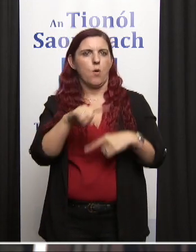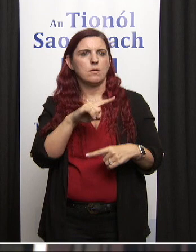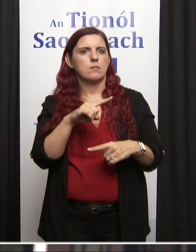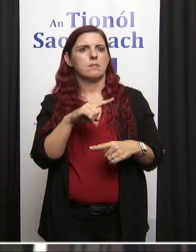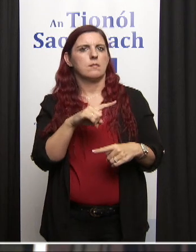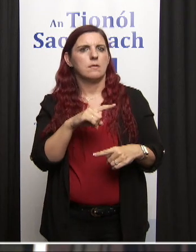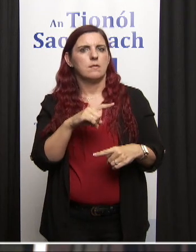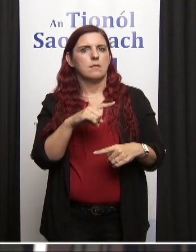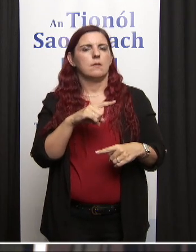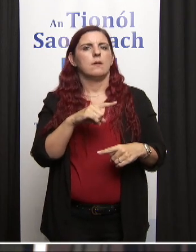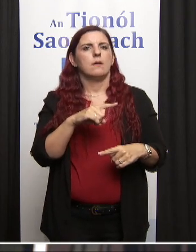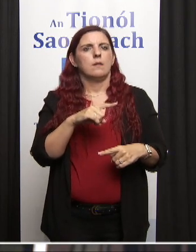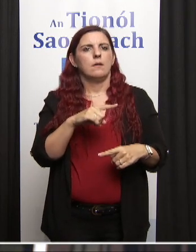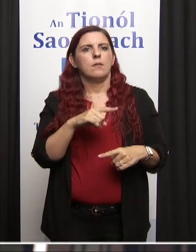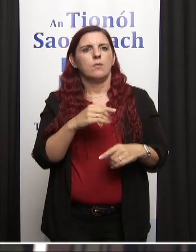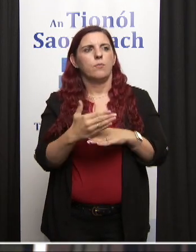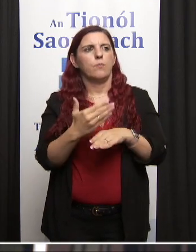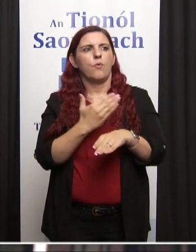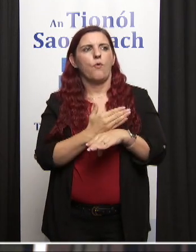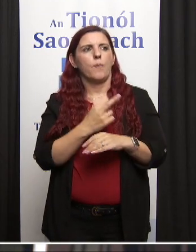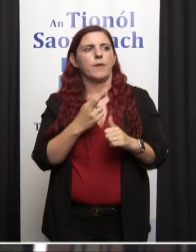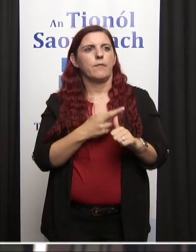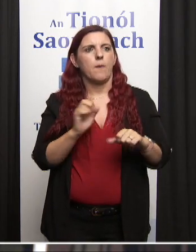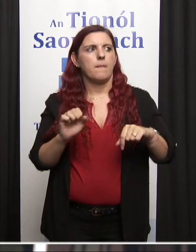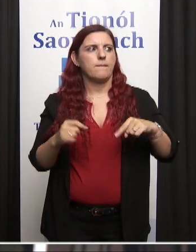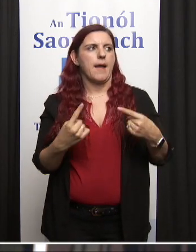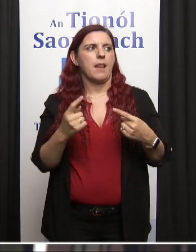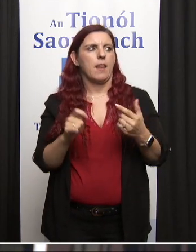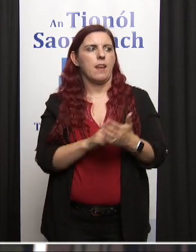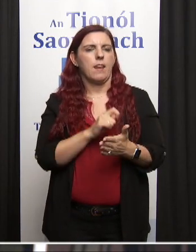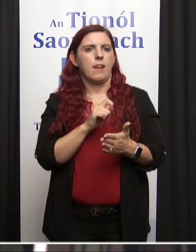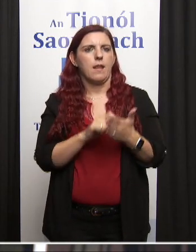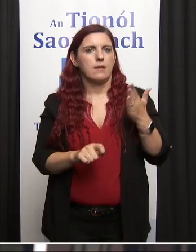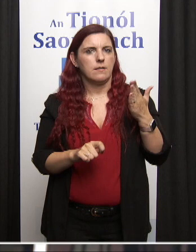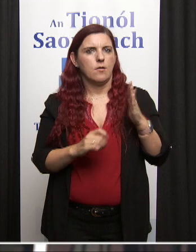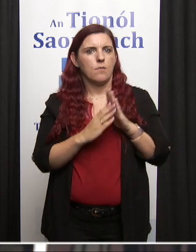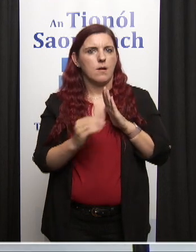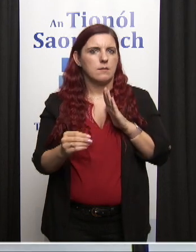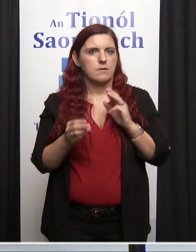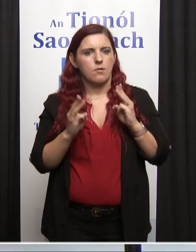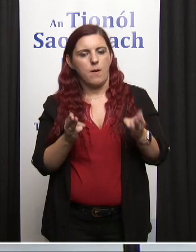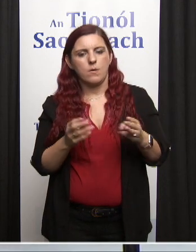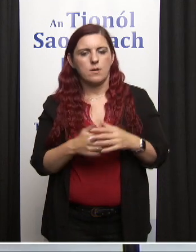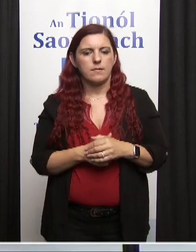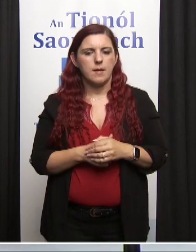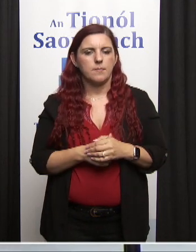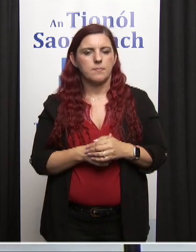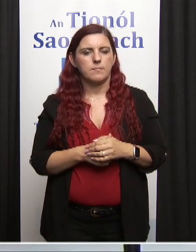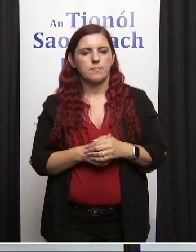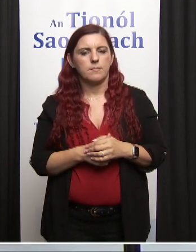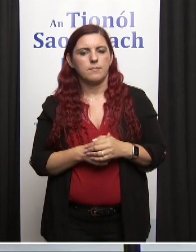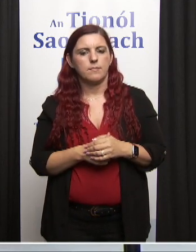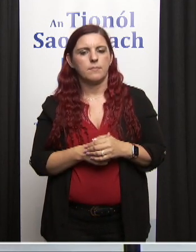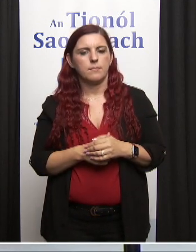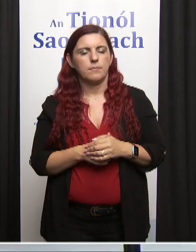for, you know, moving toward a final distillation of models or powers or things that we, like it